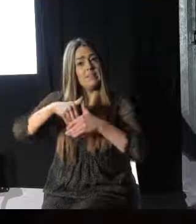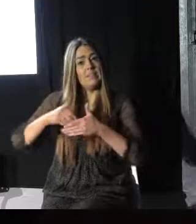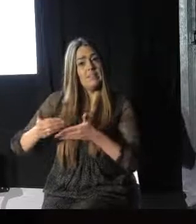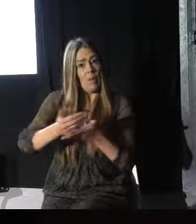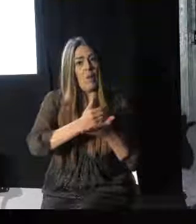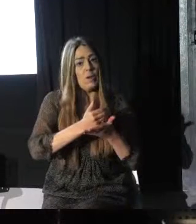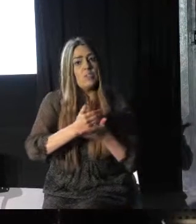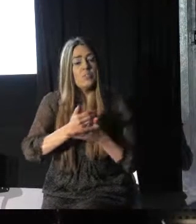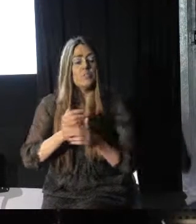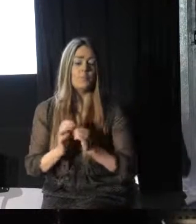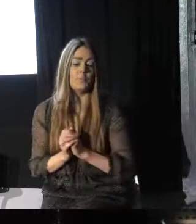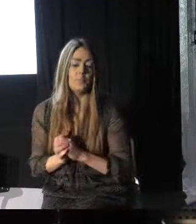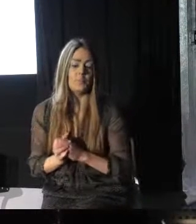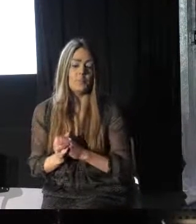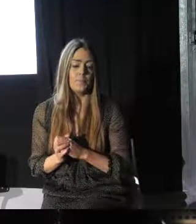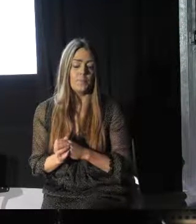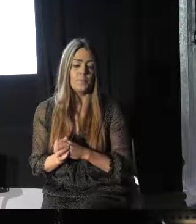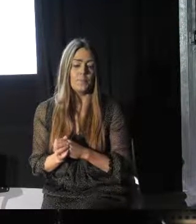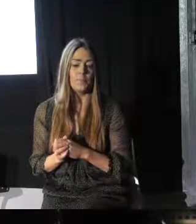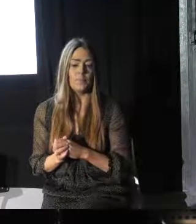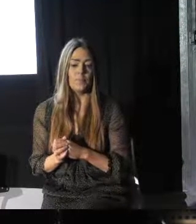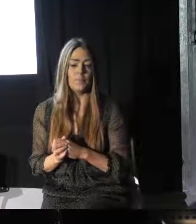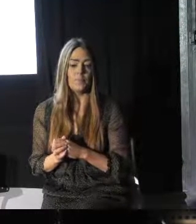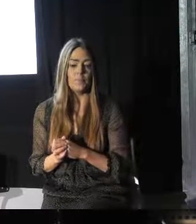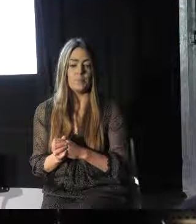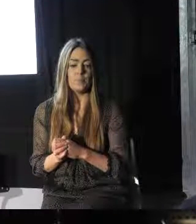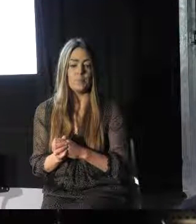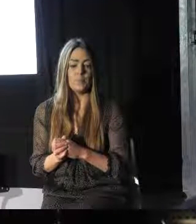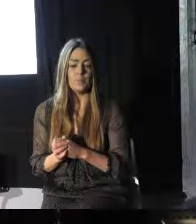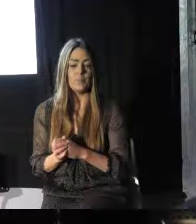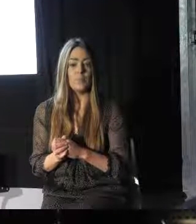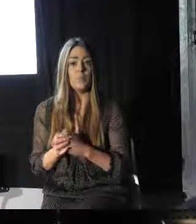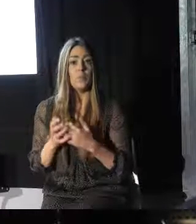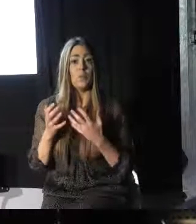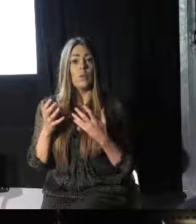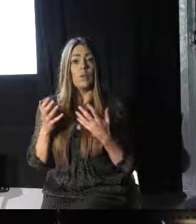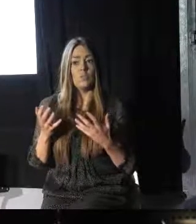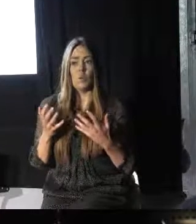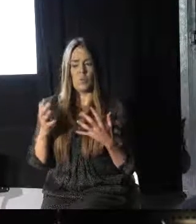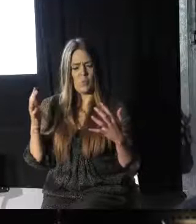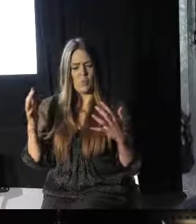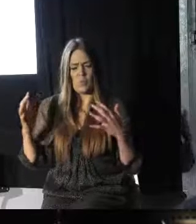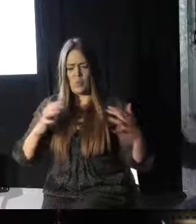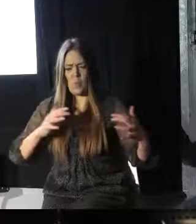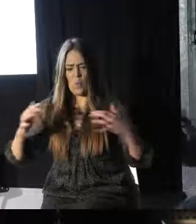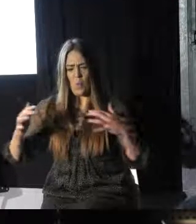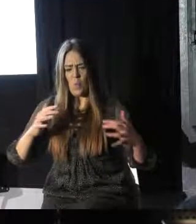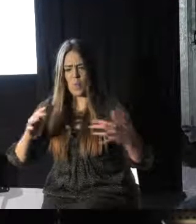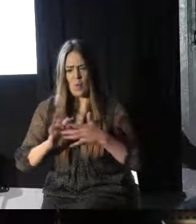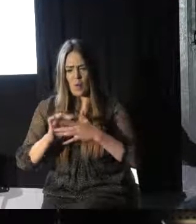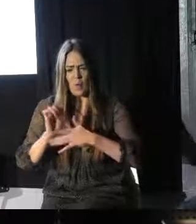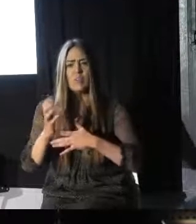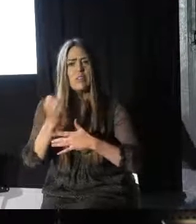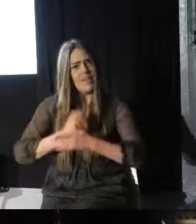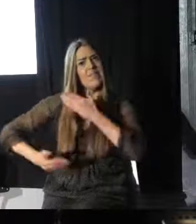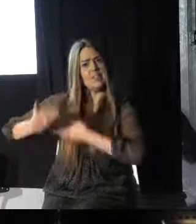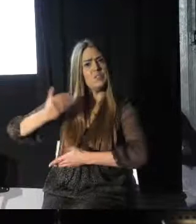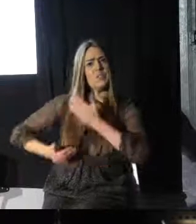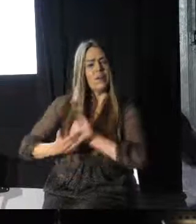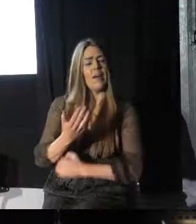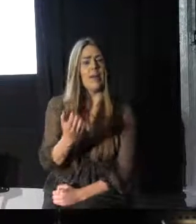other sorts of objects. So this war on culture has a history, and